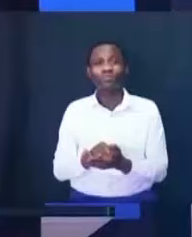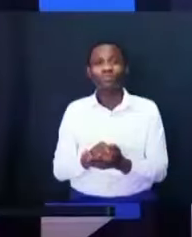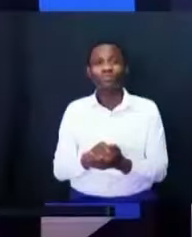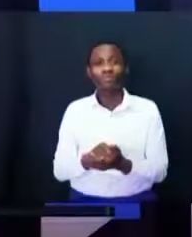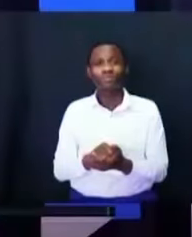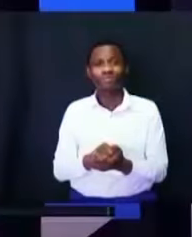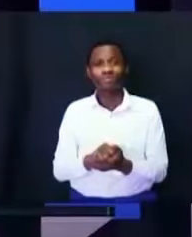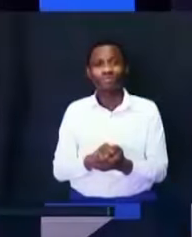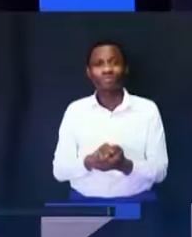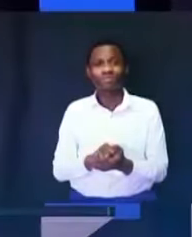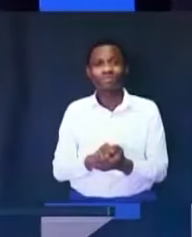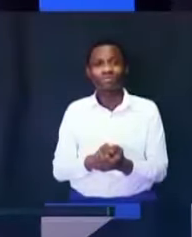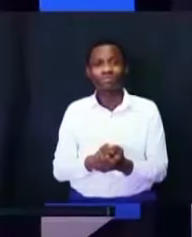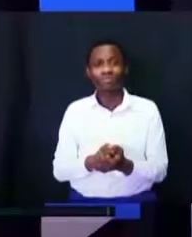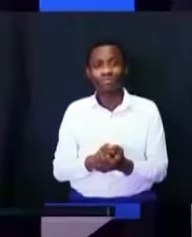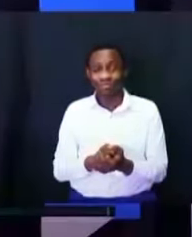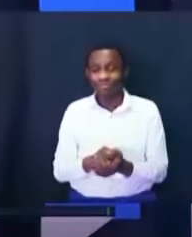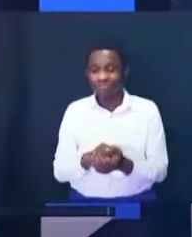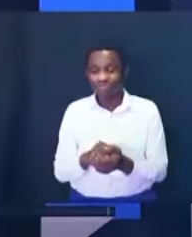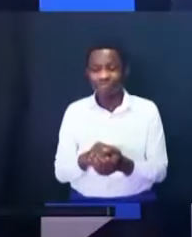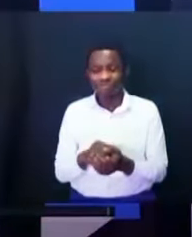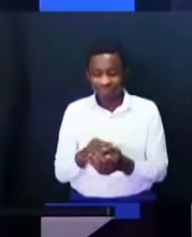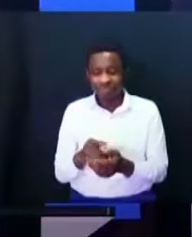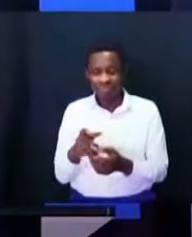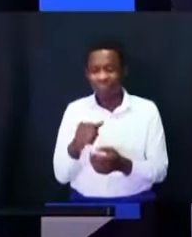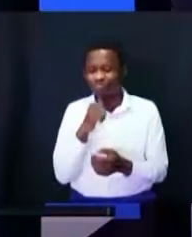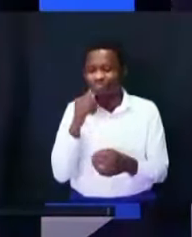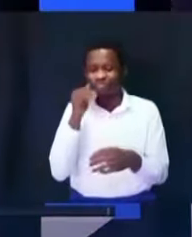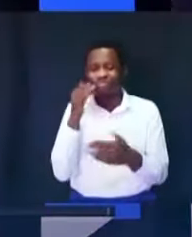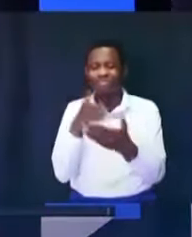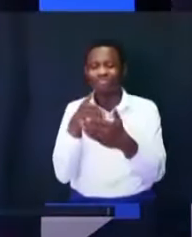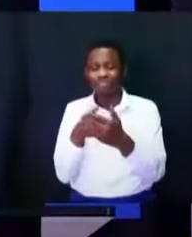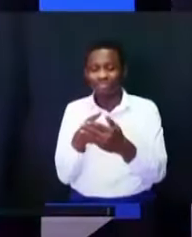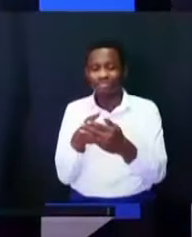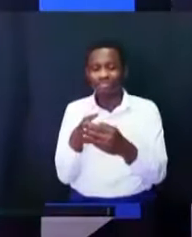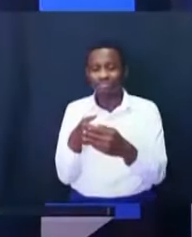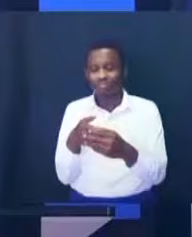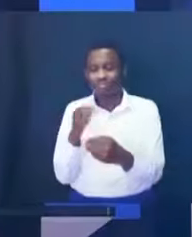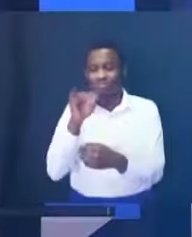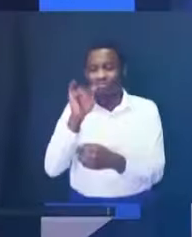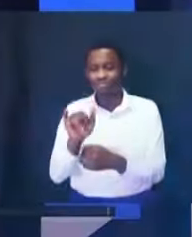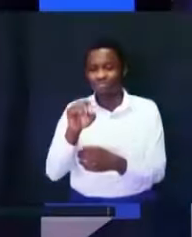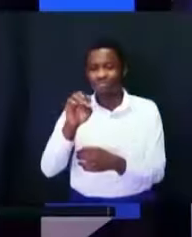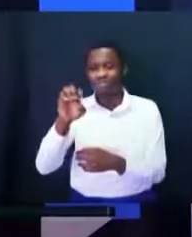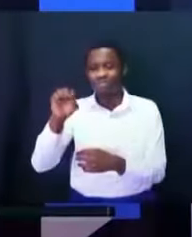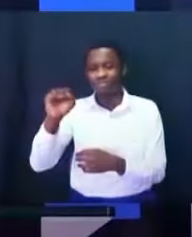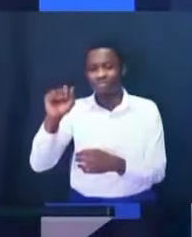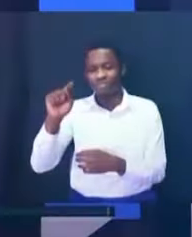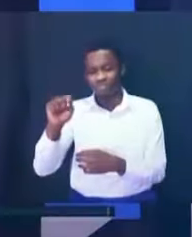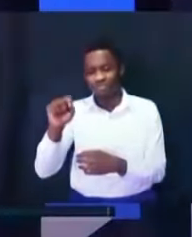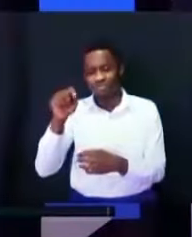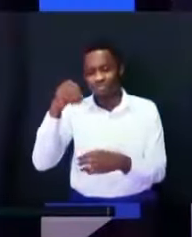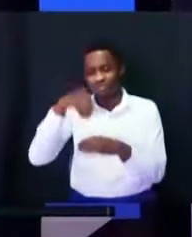telling them to guard against the yeast used in bread but against the teaching of the Pharisees